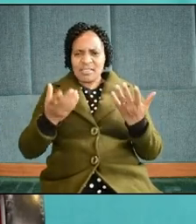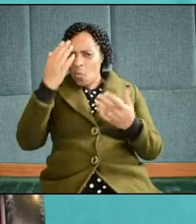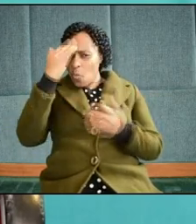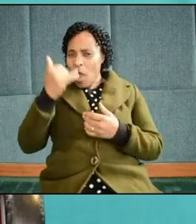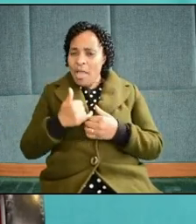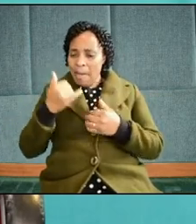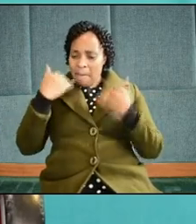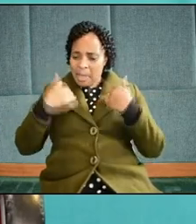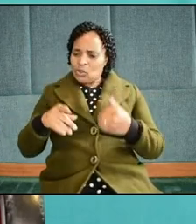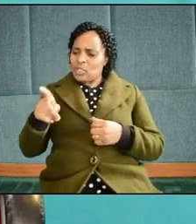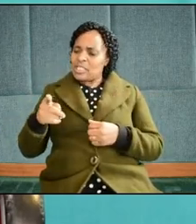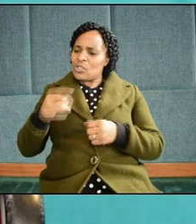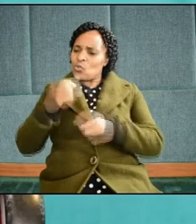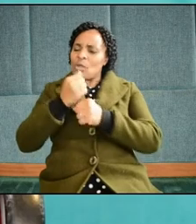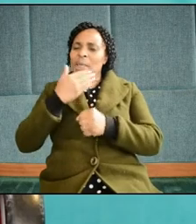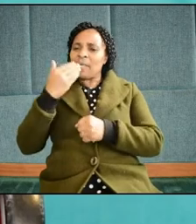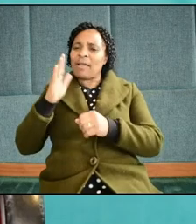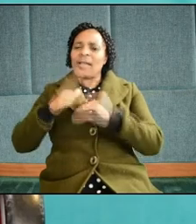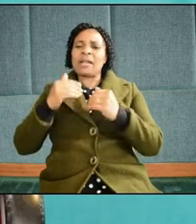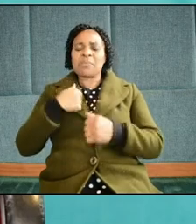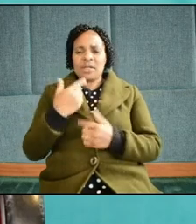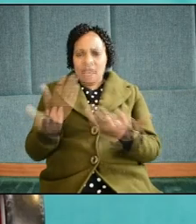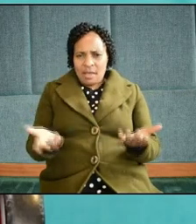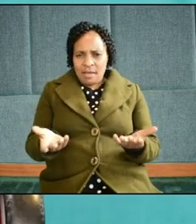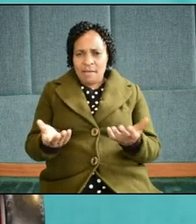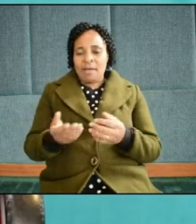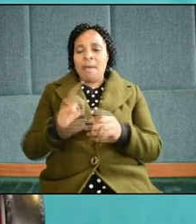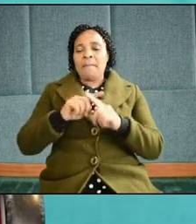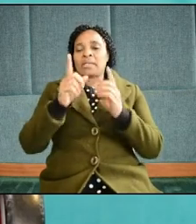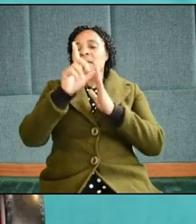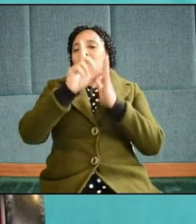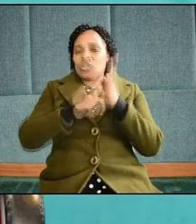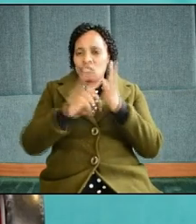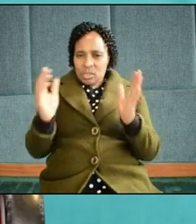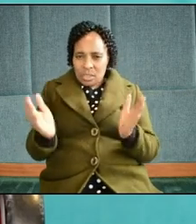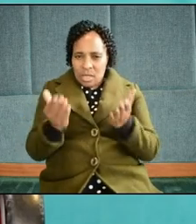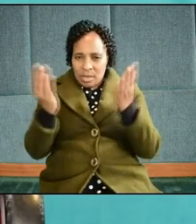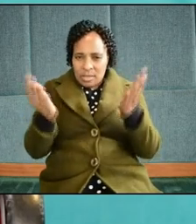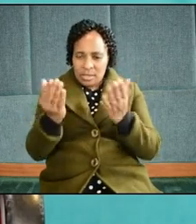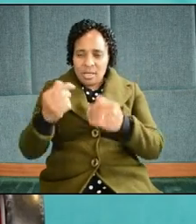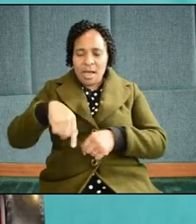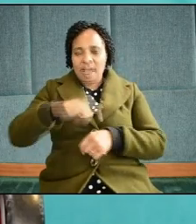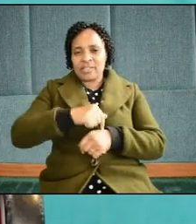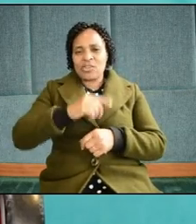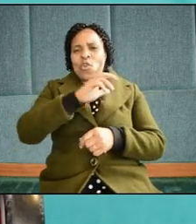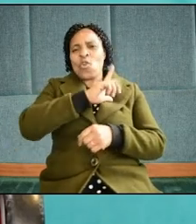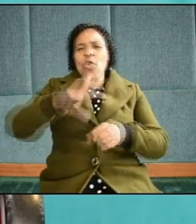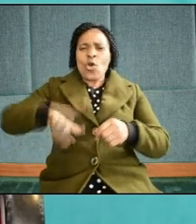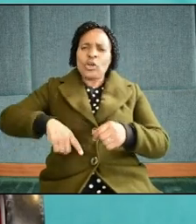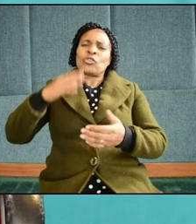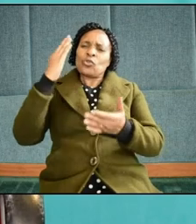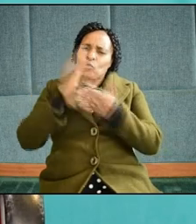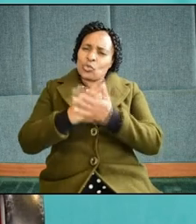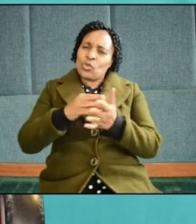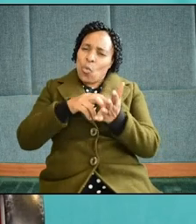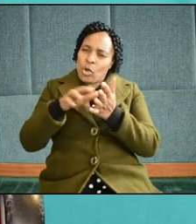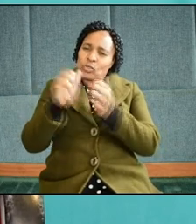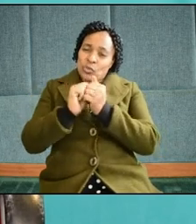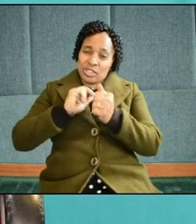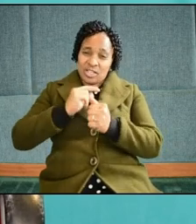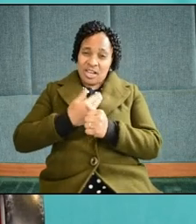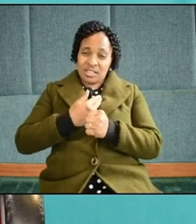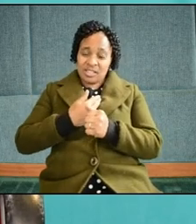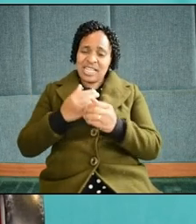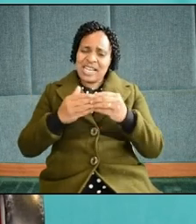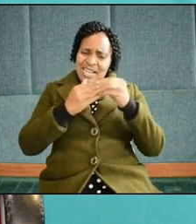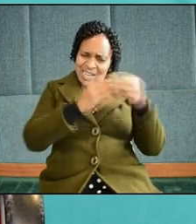is person X doing better than me? So our lesson today is encouraging us that God truly walks with us. And if we look at how he has led us